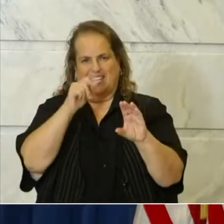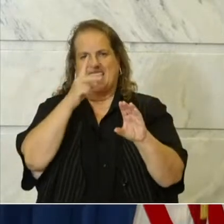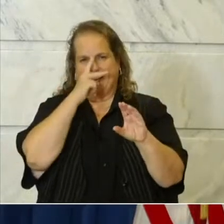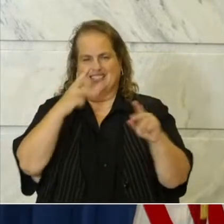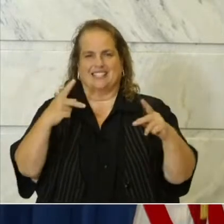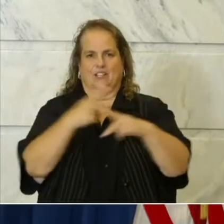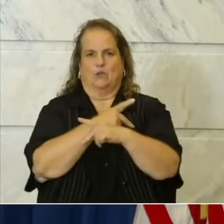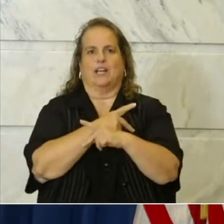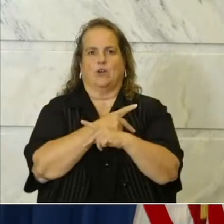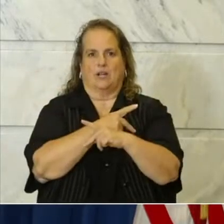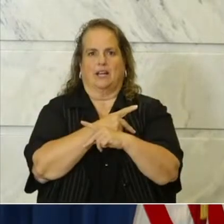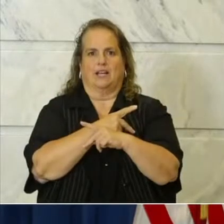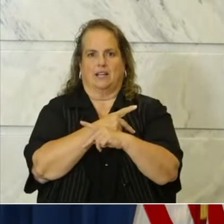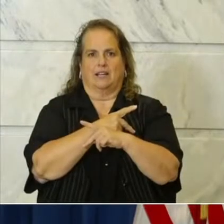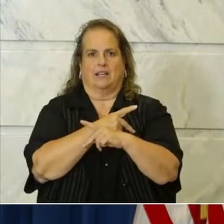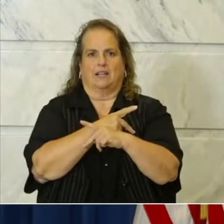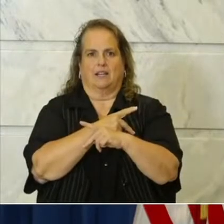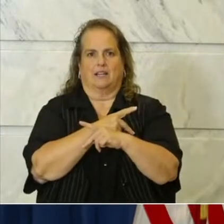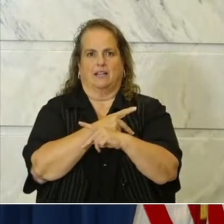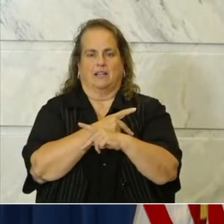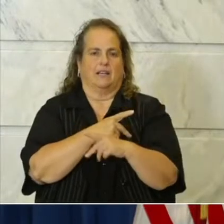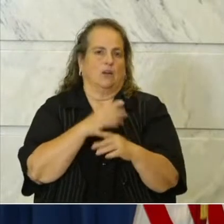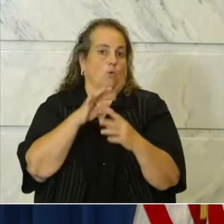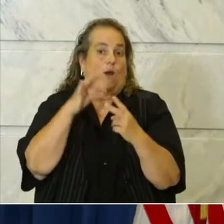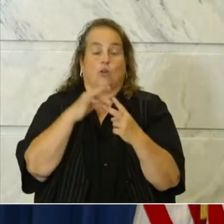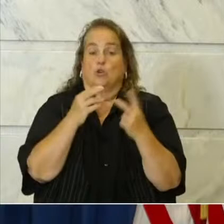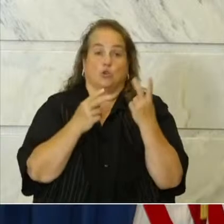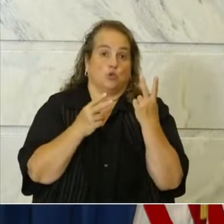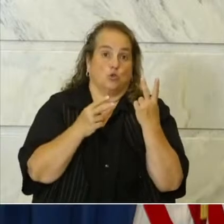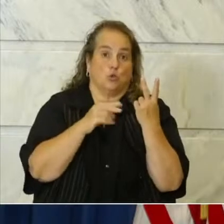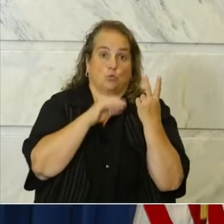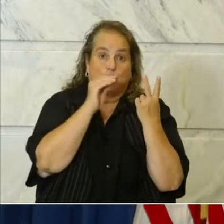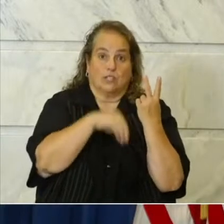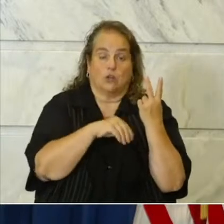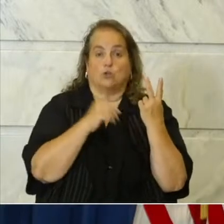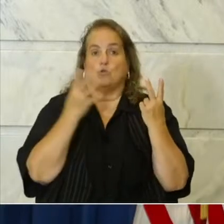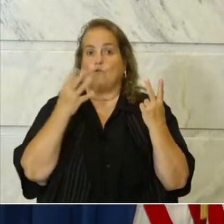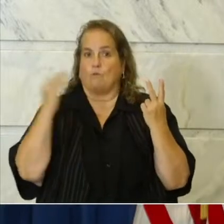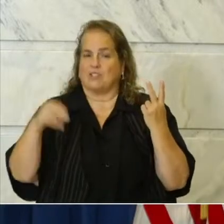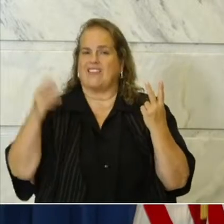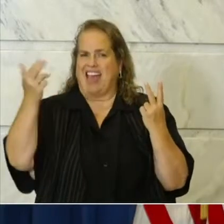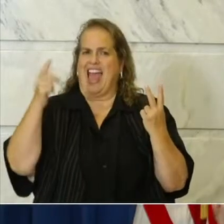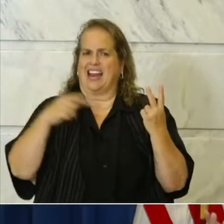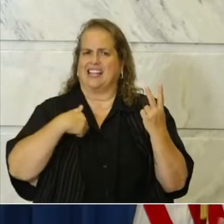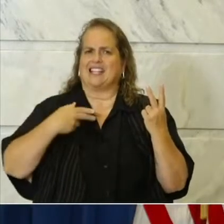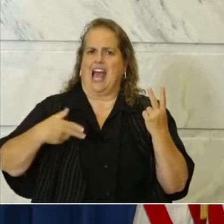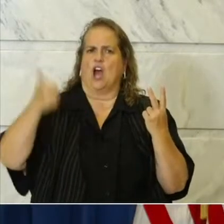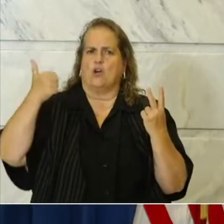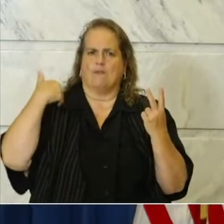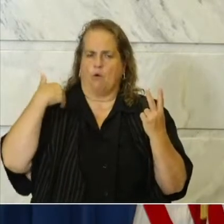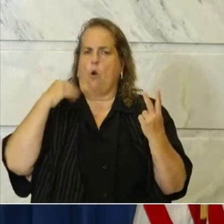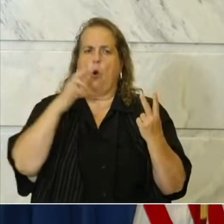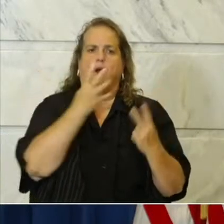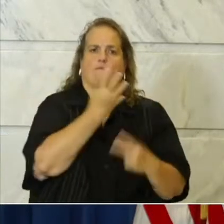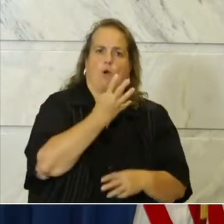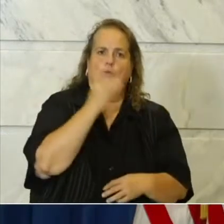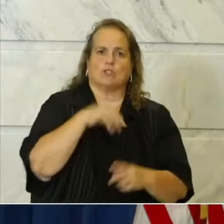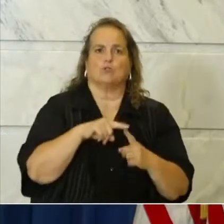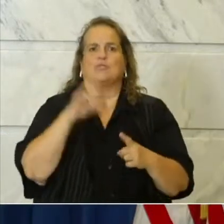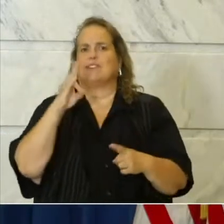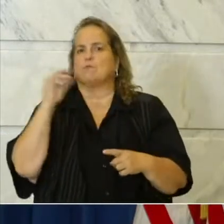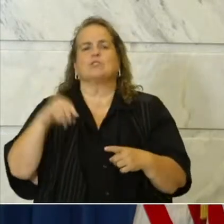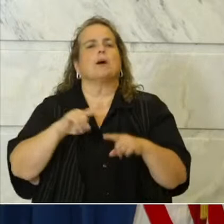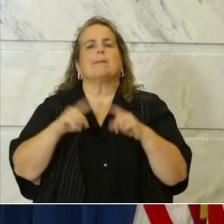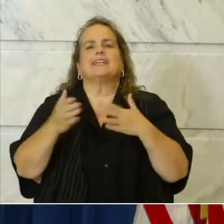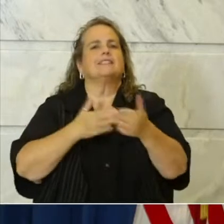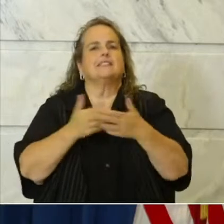But whether we've gone from 2 to 4, and I think they had us higher before, or 4 to 7, cases are increasing, and